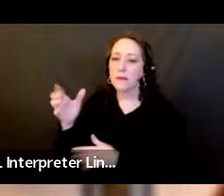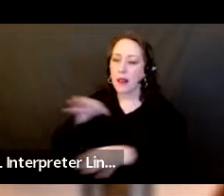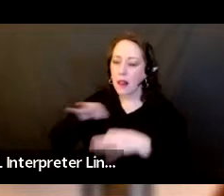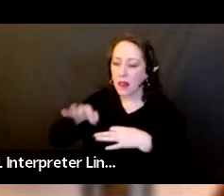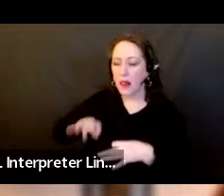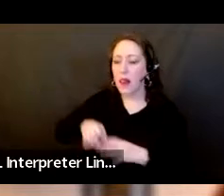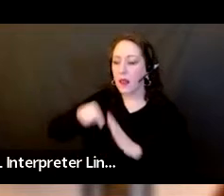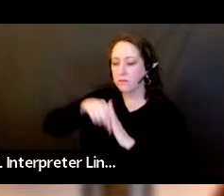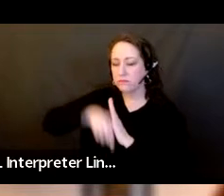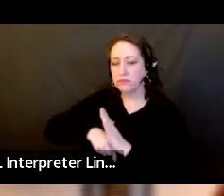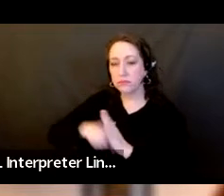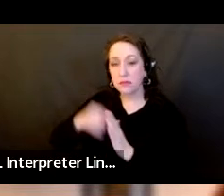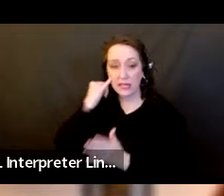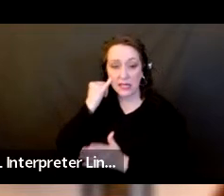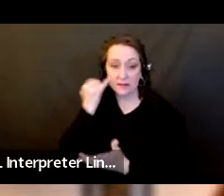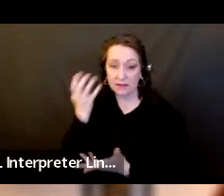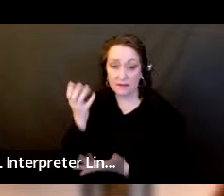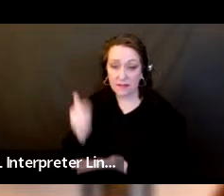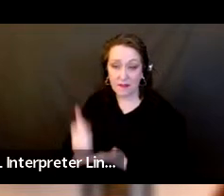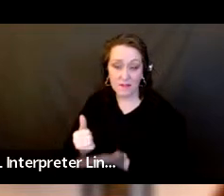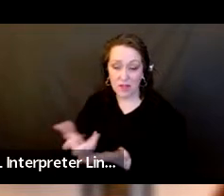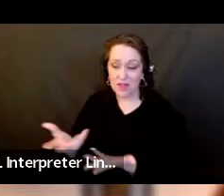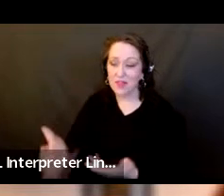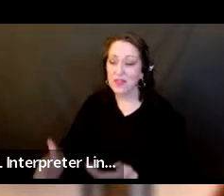stuff a little deeper if that'd be helpful.